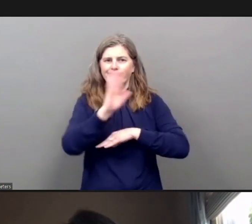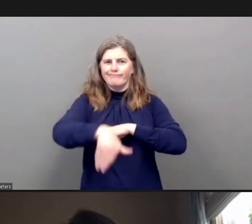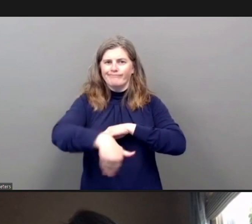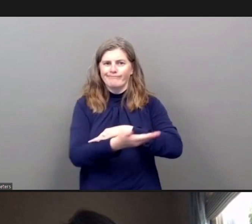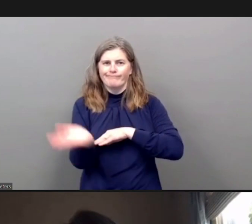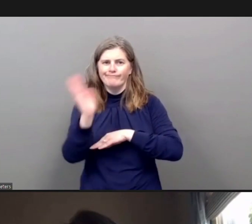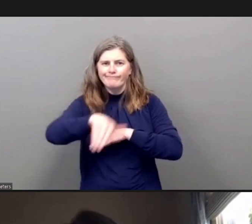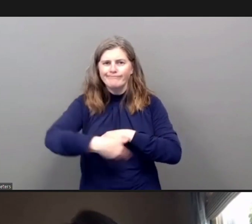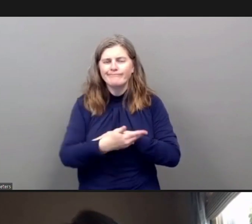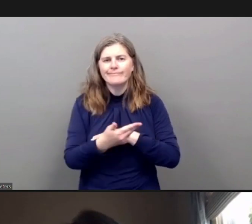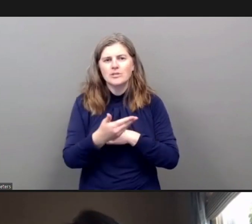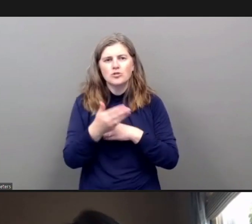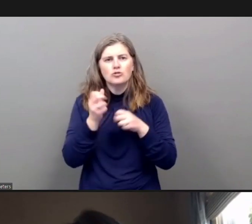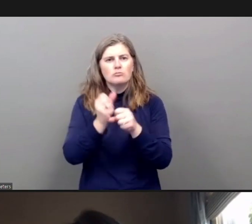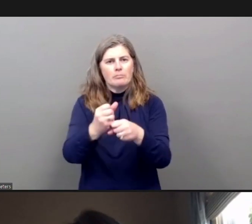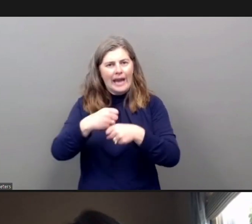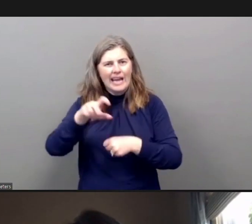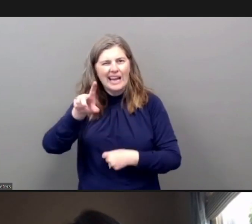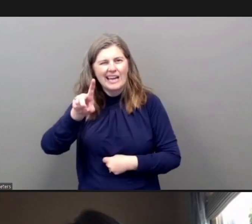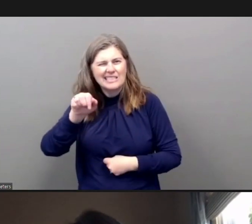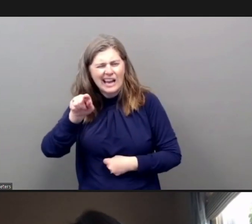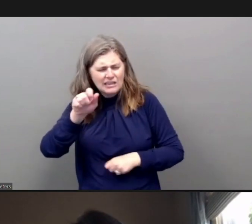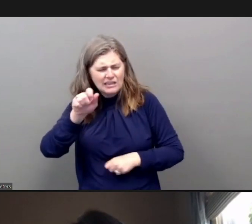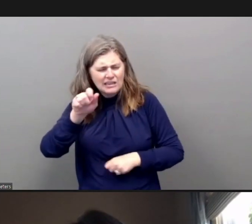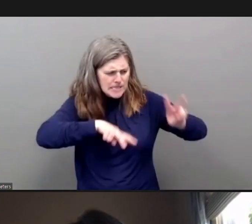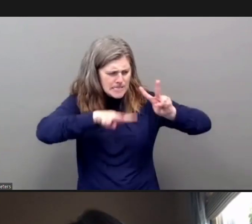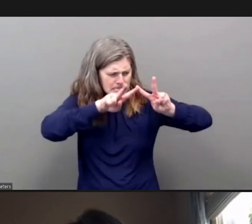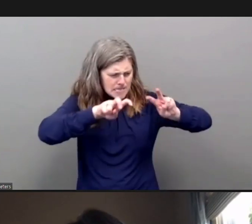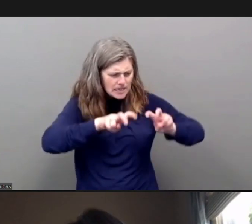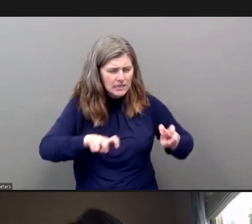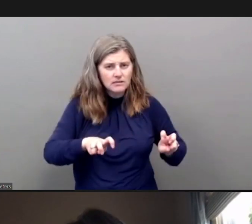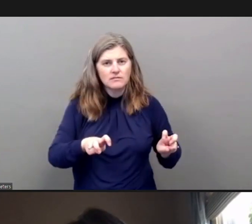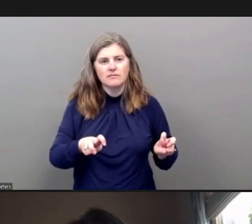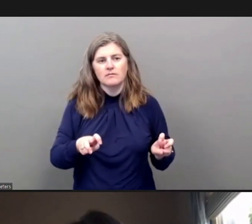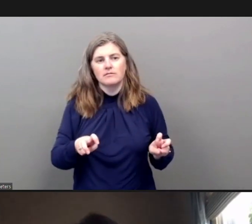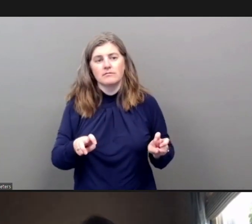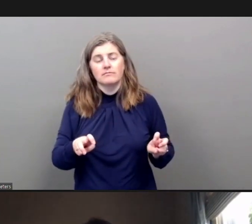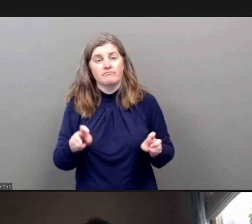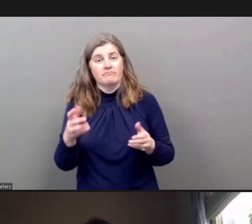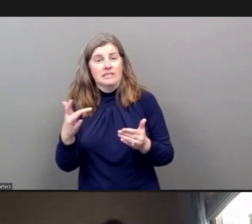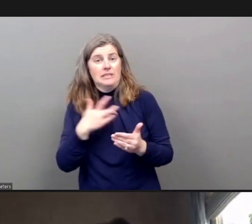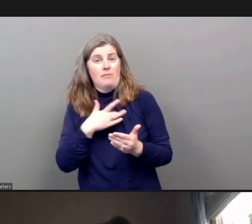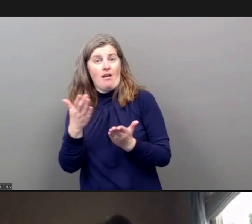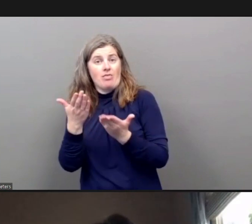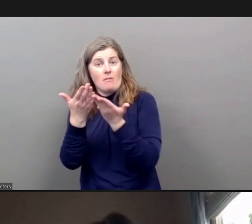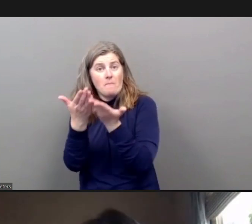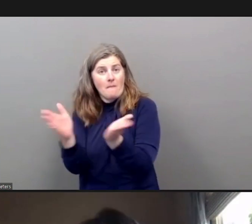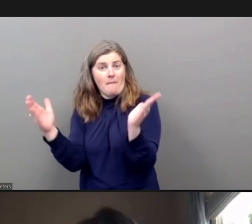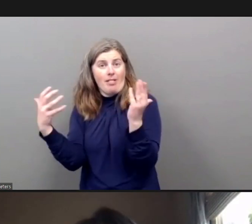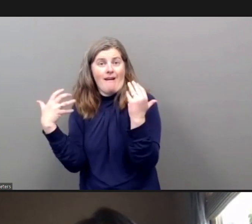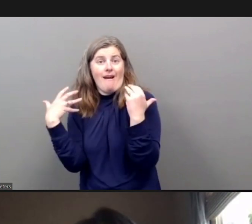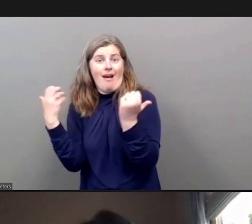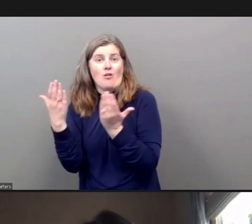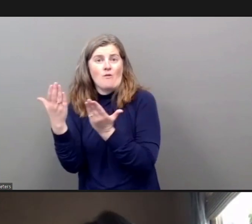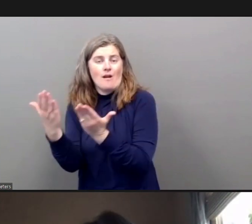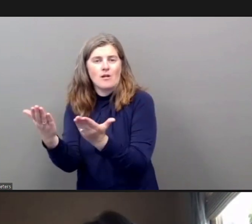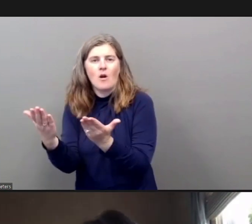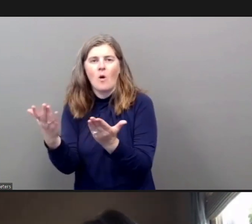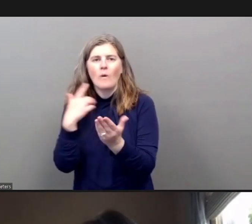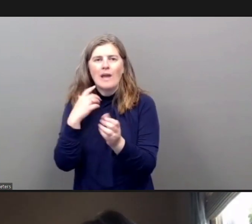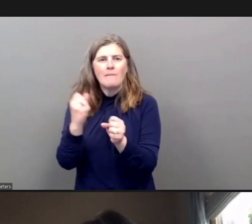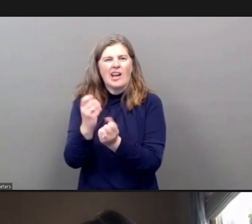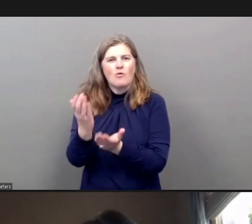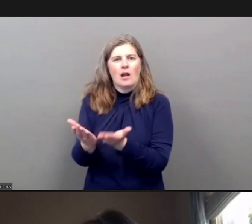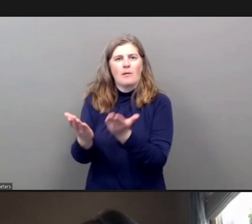24/7 generating data, and we typically make public health recommendations based on a preponderance of data. We